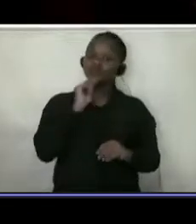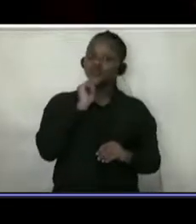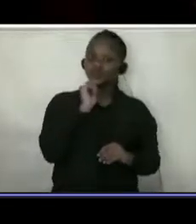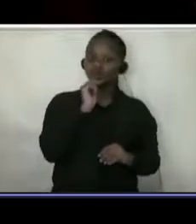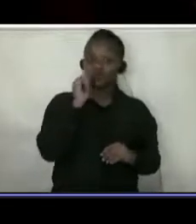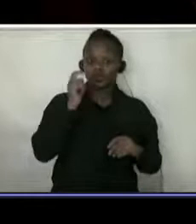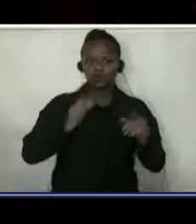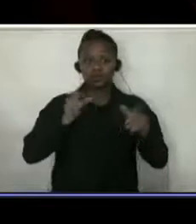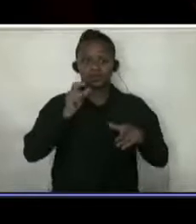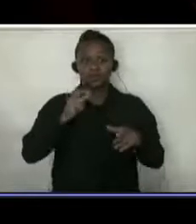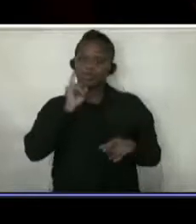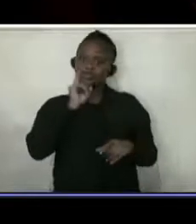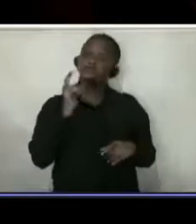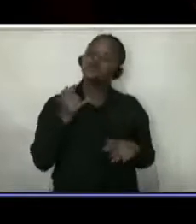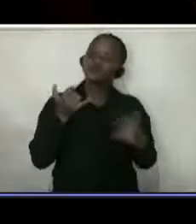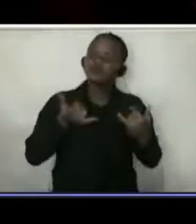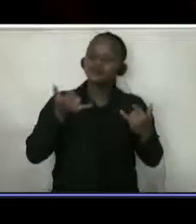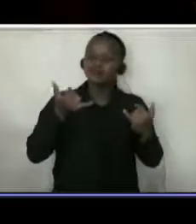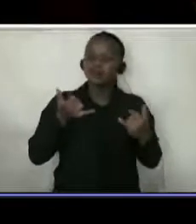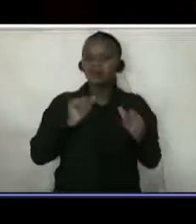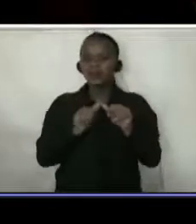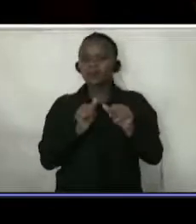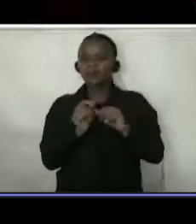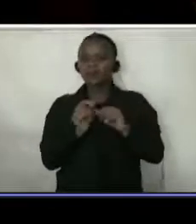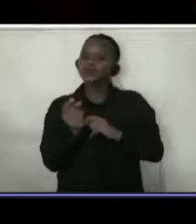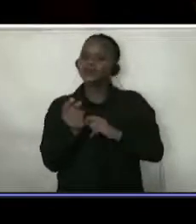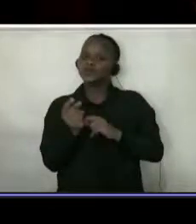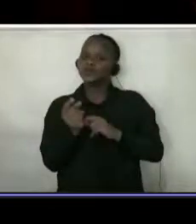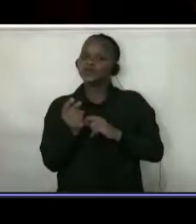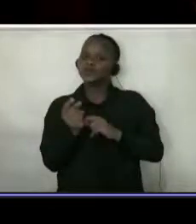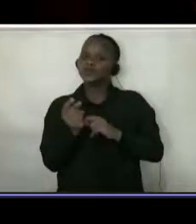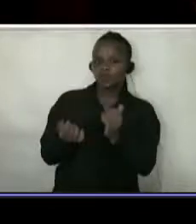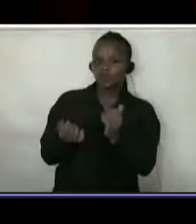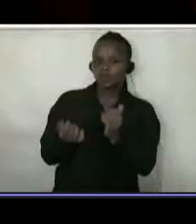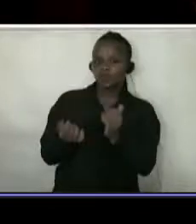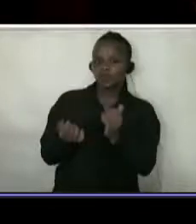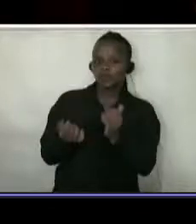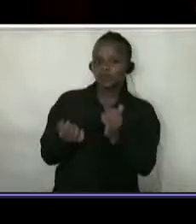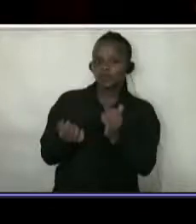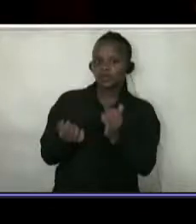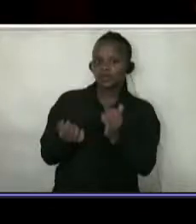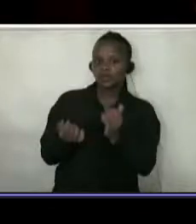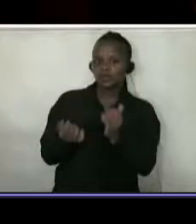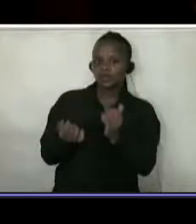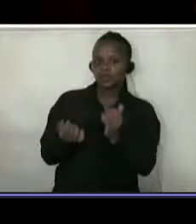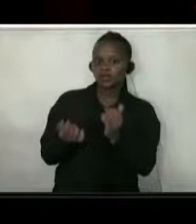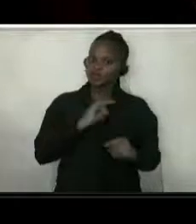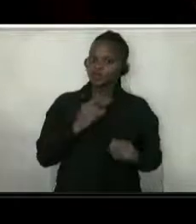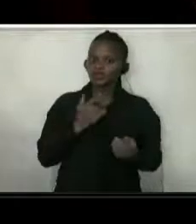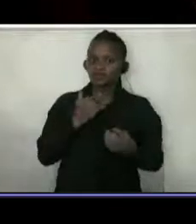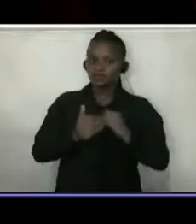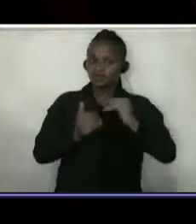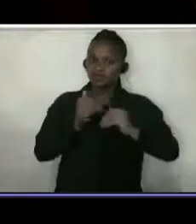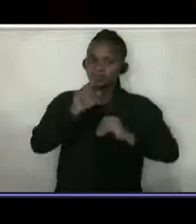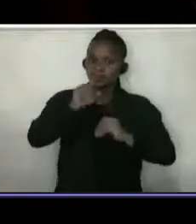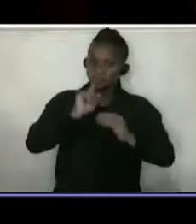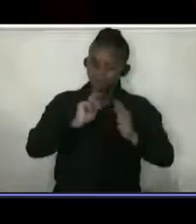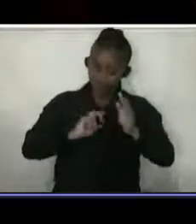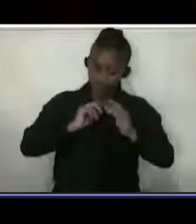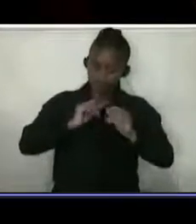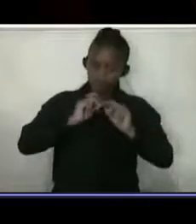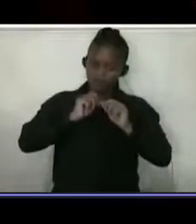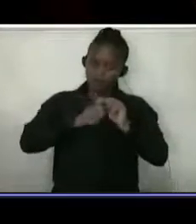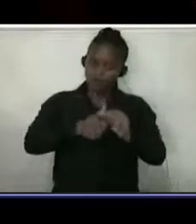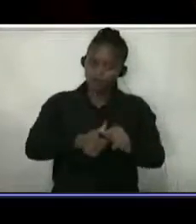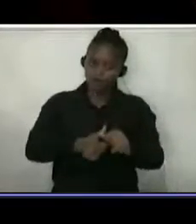that the Municipal Structures Act and the MFMA and other relevant laws will be followed, enforced and respected. So whilst it